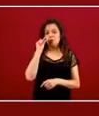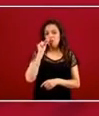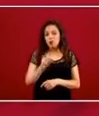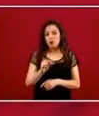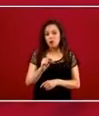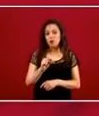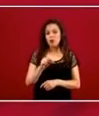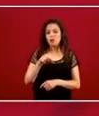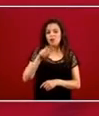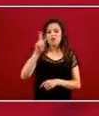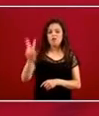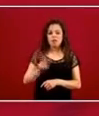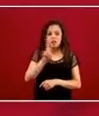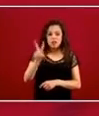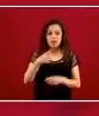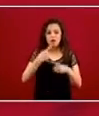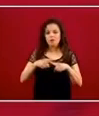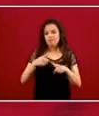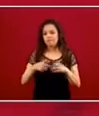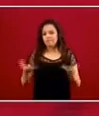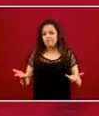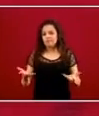oversupply of a very poor,